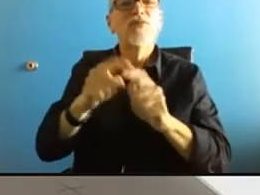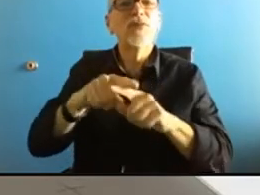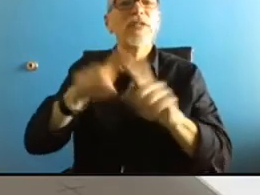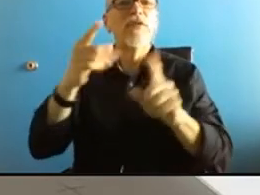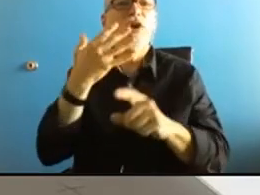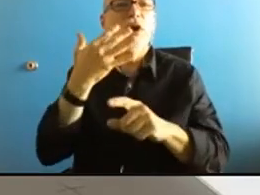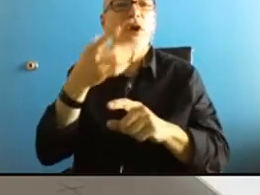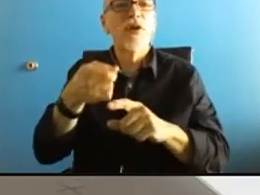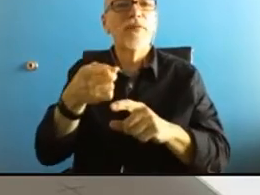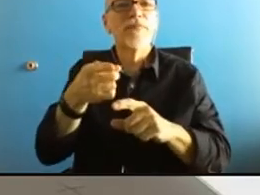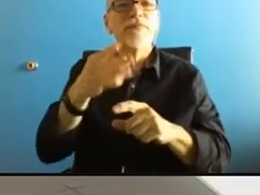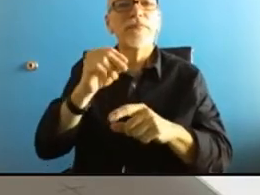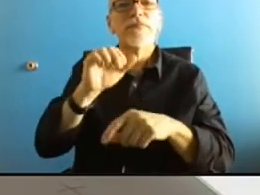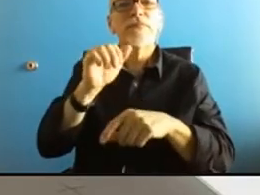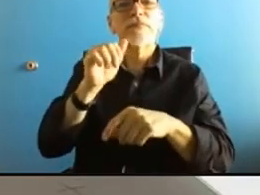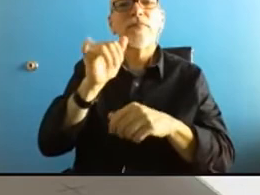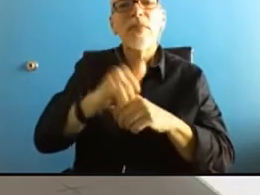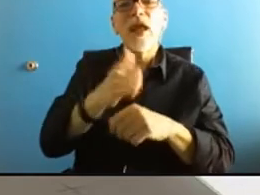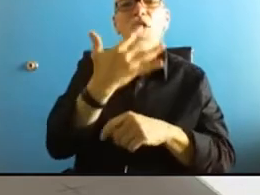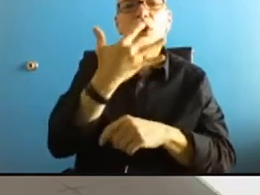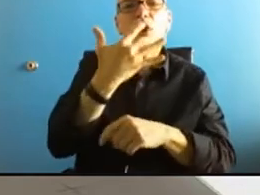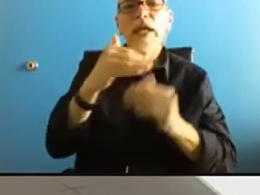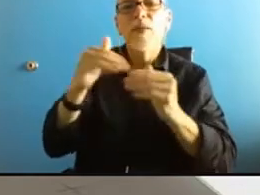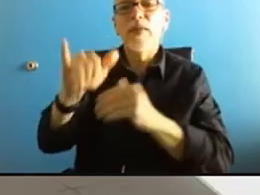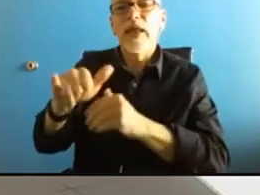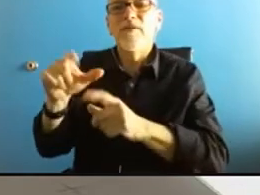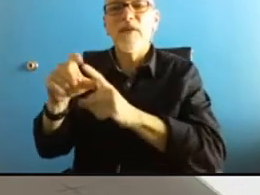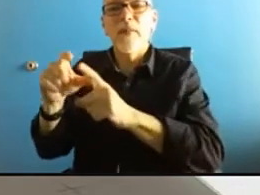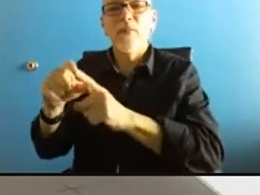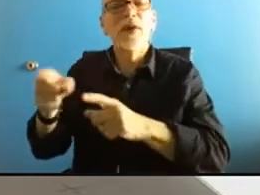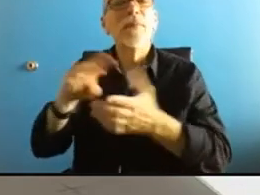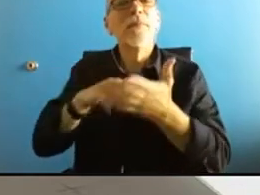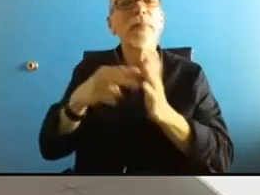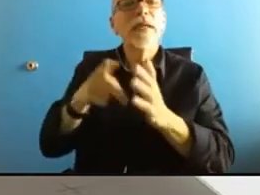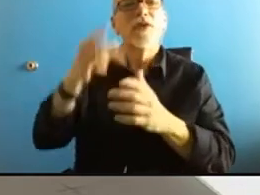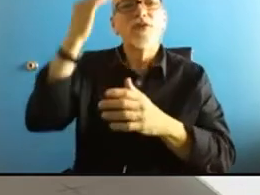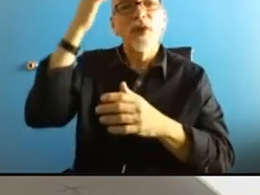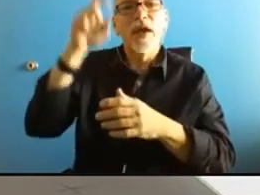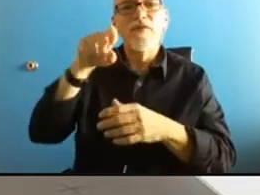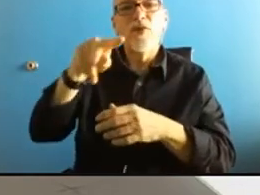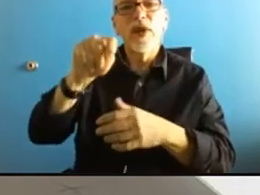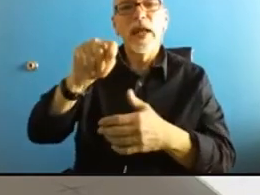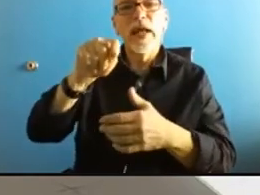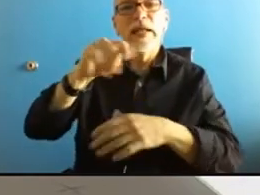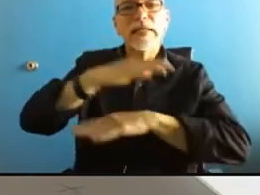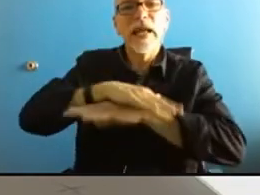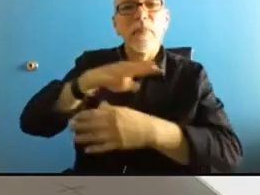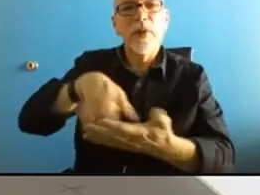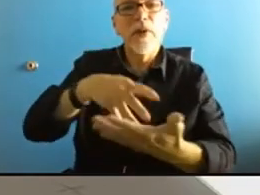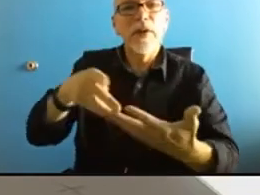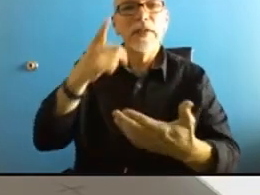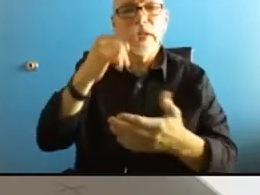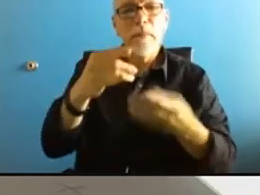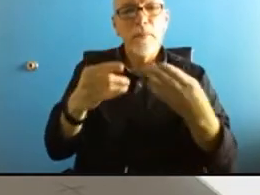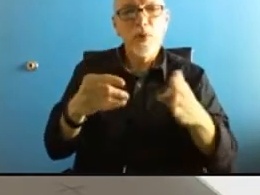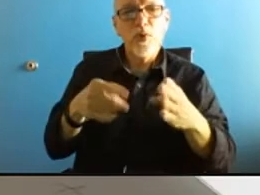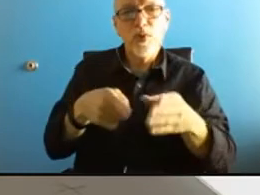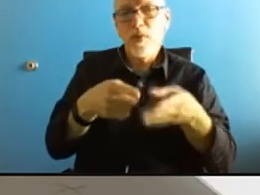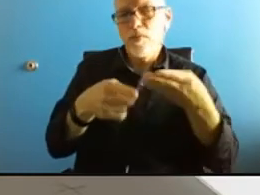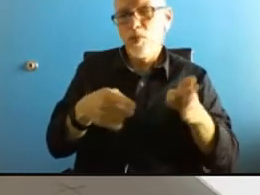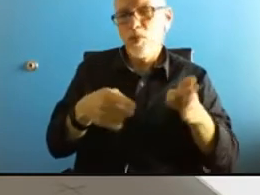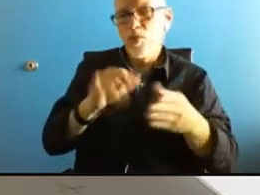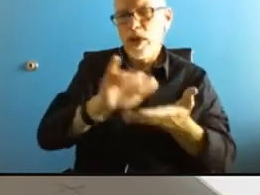on the color equals that vocabulary word, right? So then they know to look at a table and say, okay, it turned blue. Blue equals